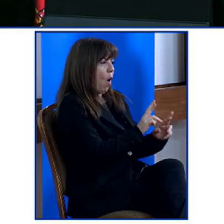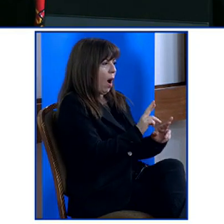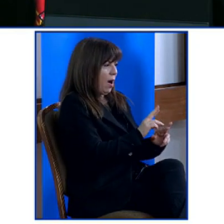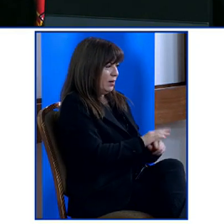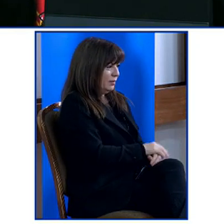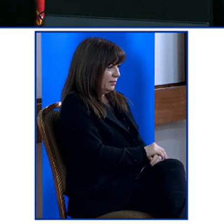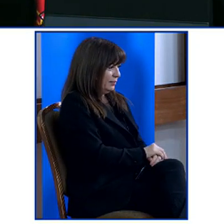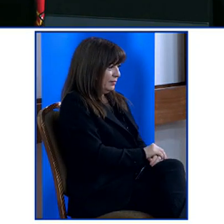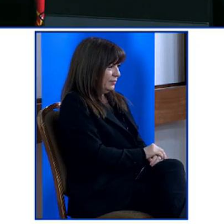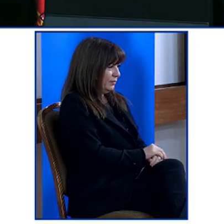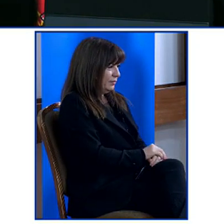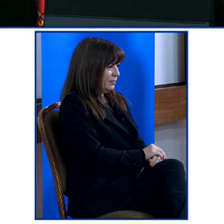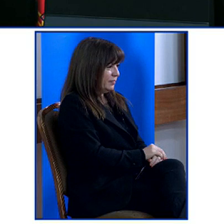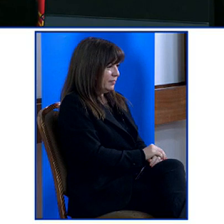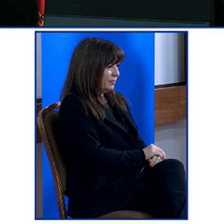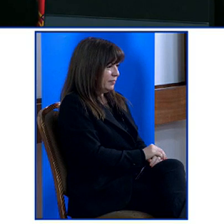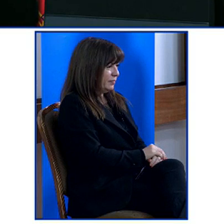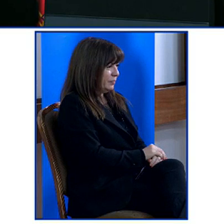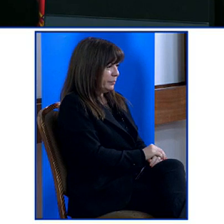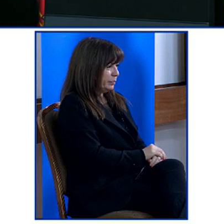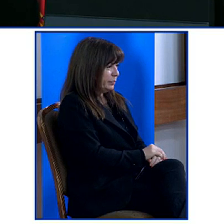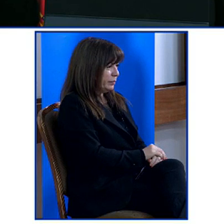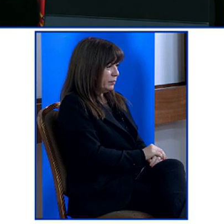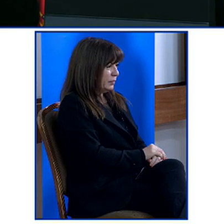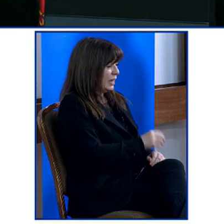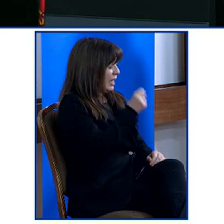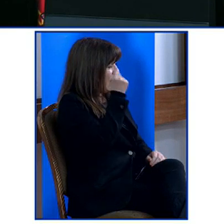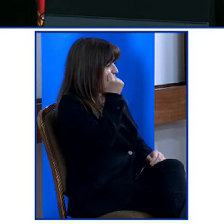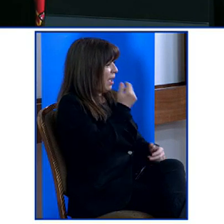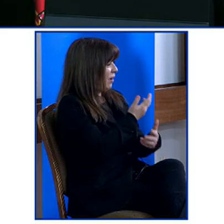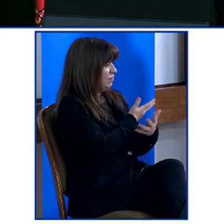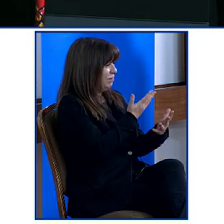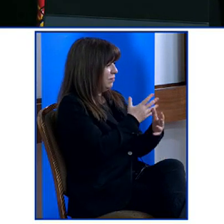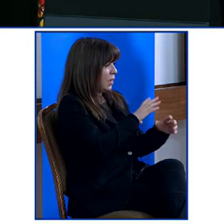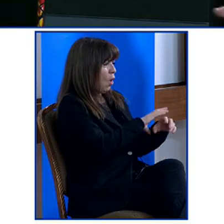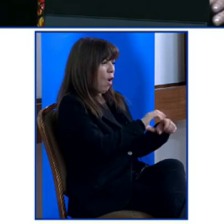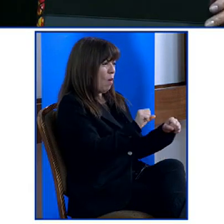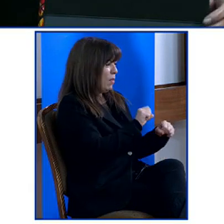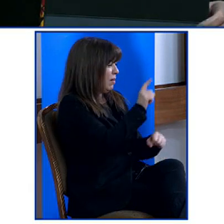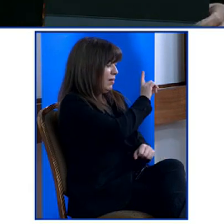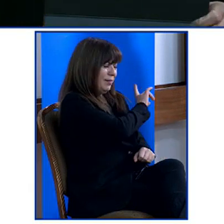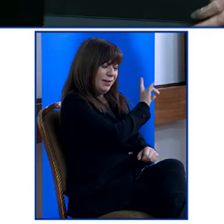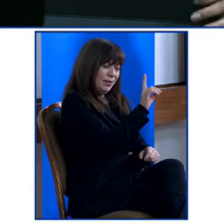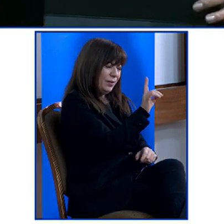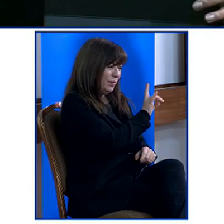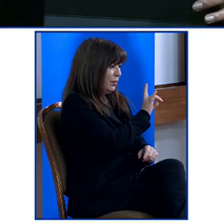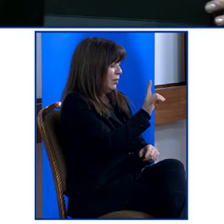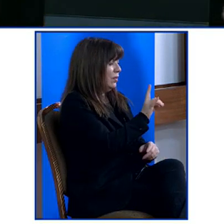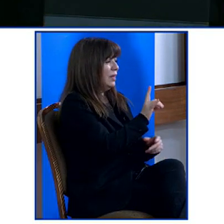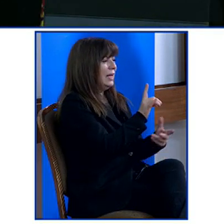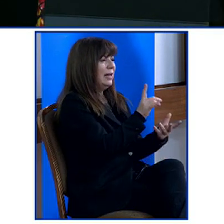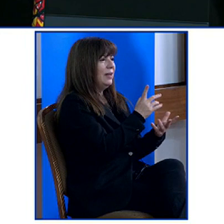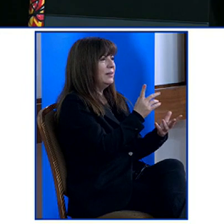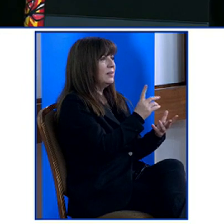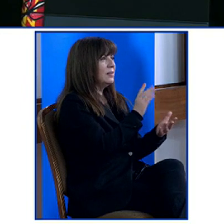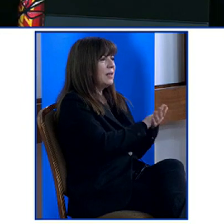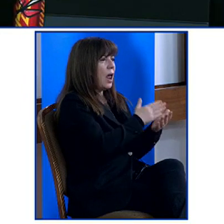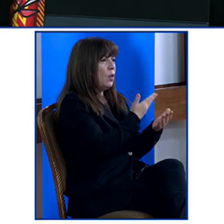but doesn't compromise the health of future generations. And to achieve this, we're focusing on 3 areas.